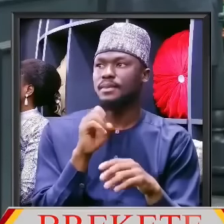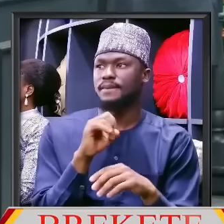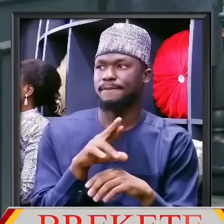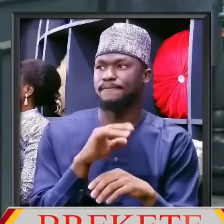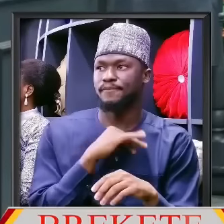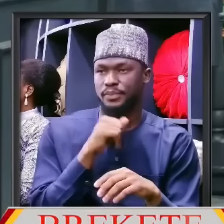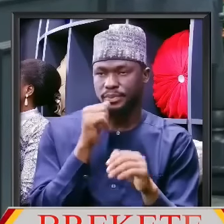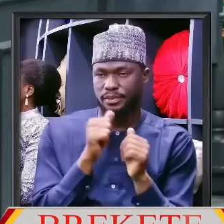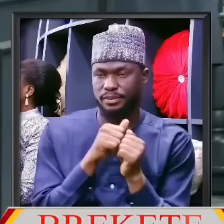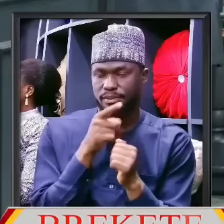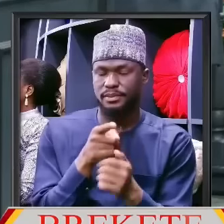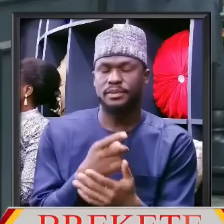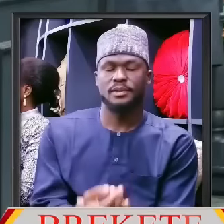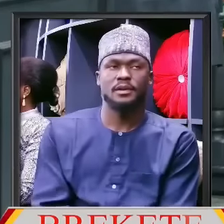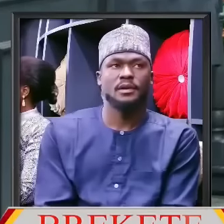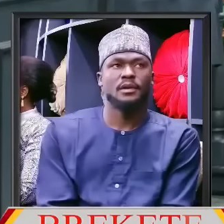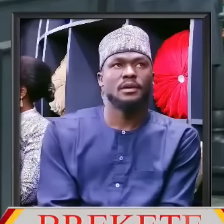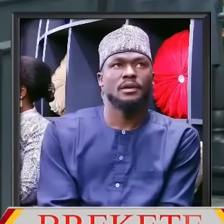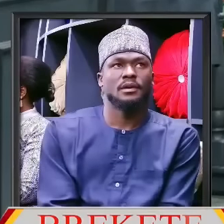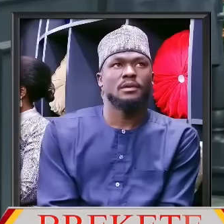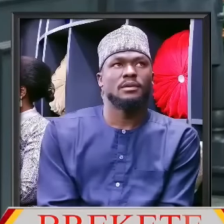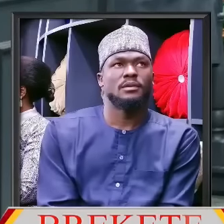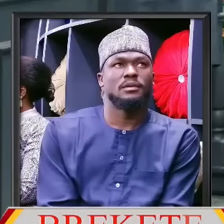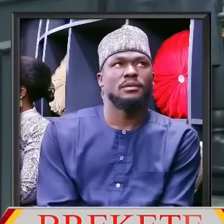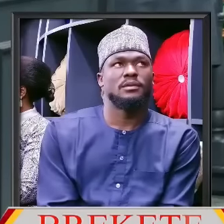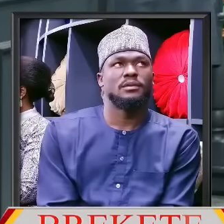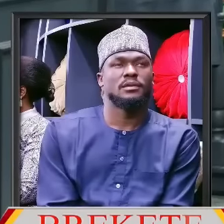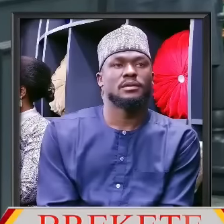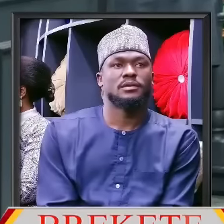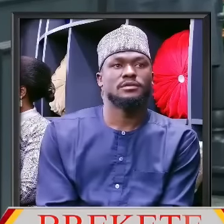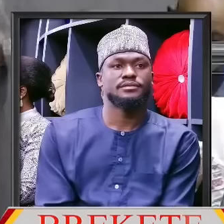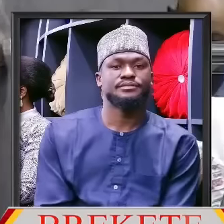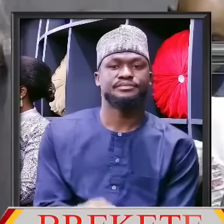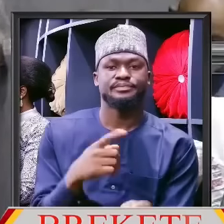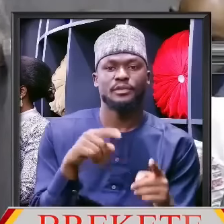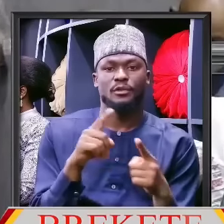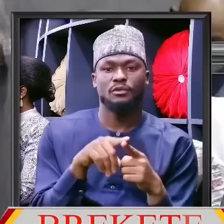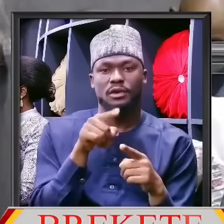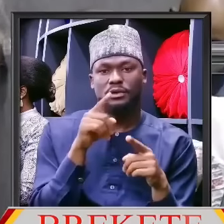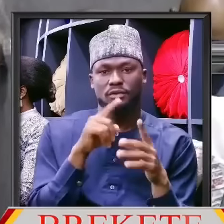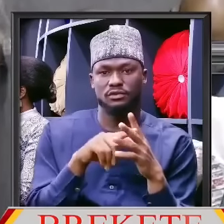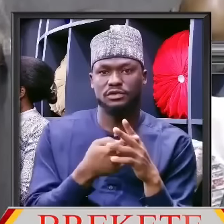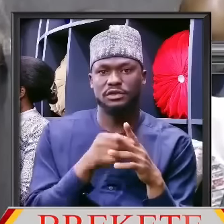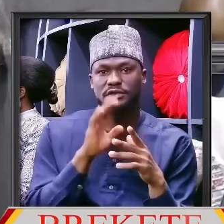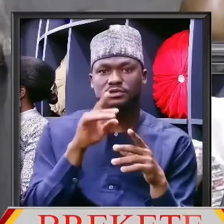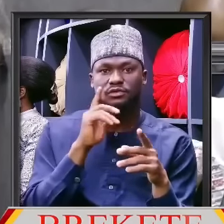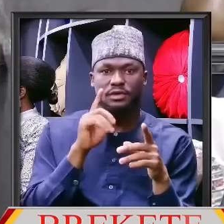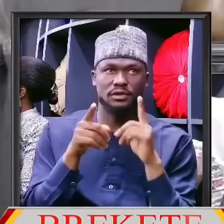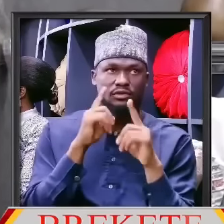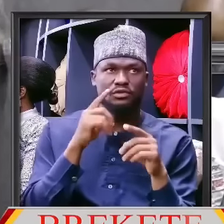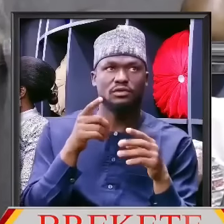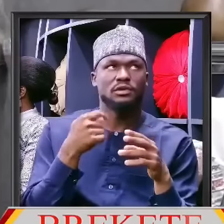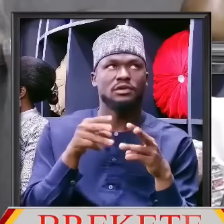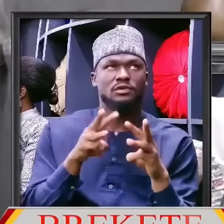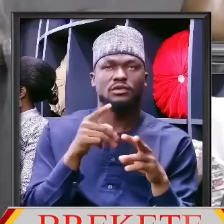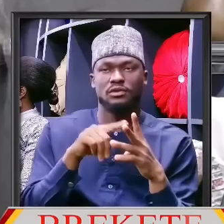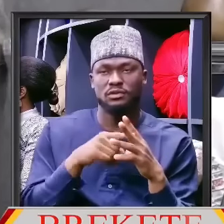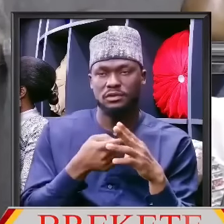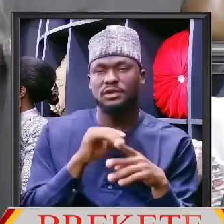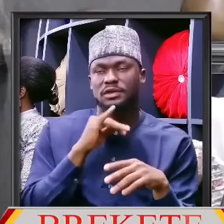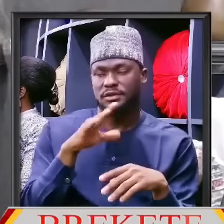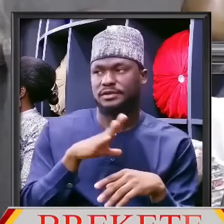Hello. Yes, I've been with you. Brother. When you start your talk, the way where you start, I'm sweet me for belly